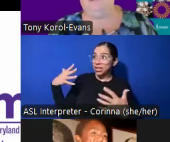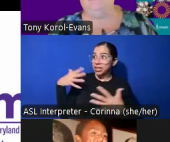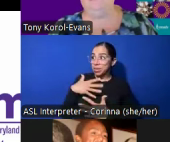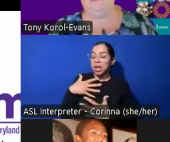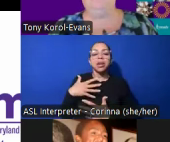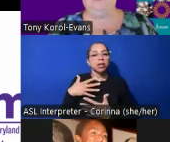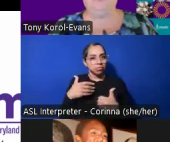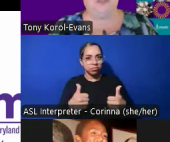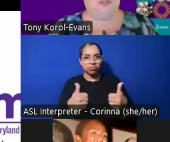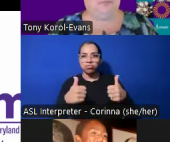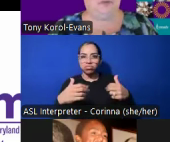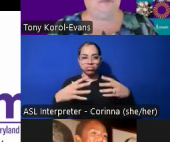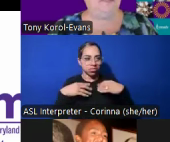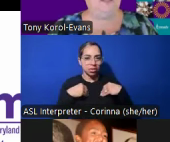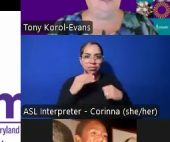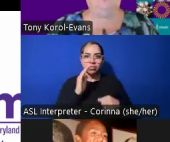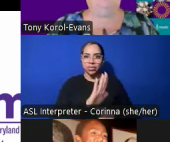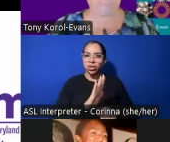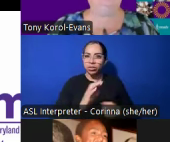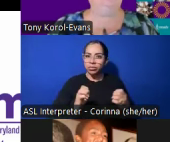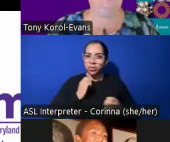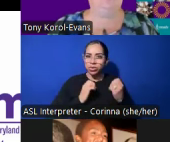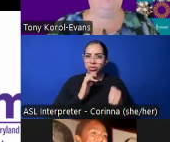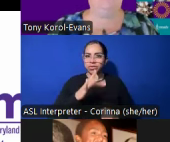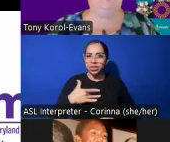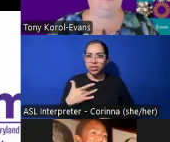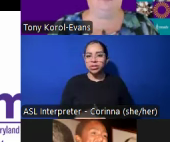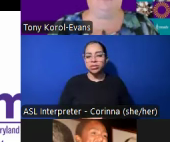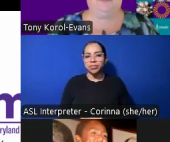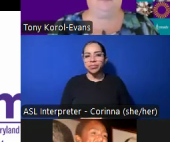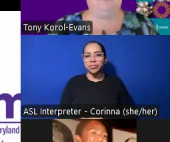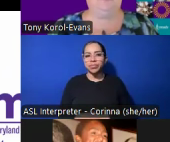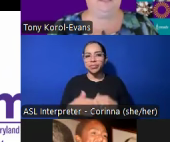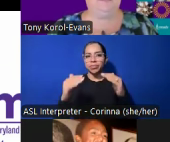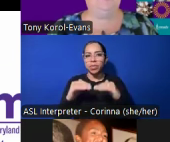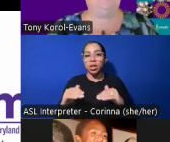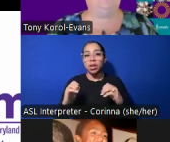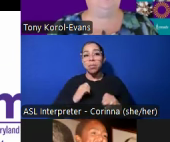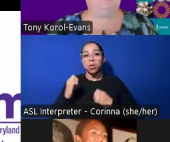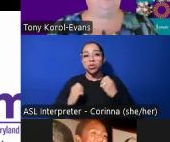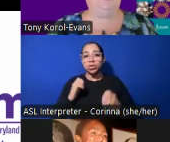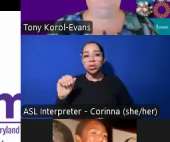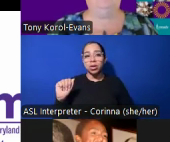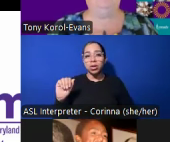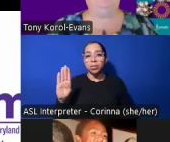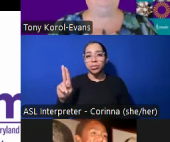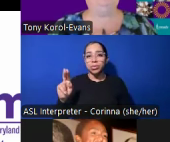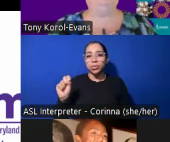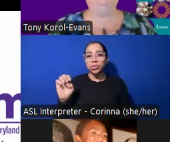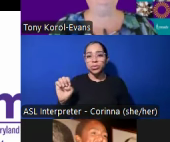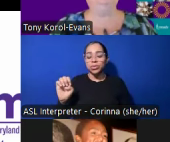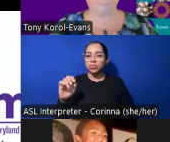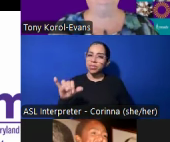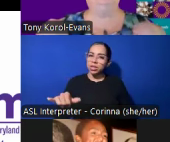Um, Emotional abuse. We know that emotional abuse is one of